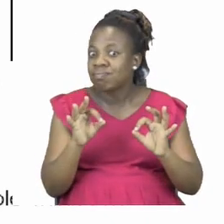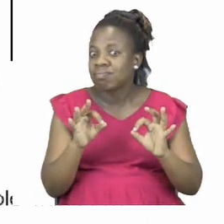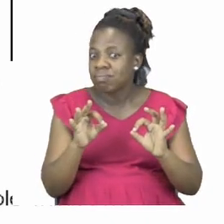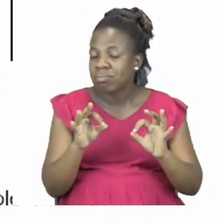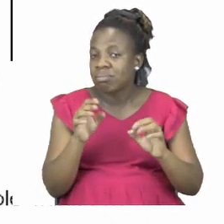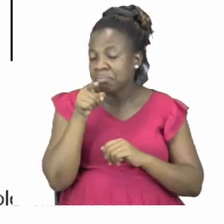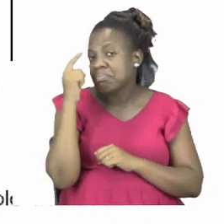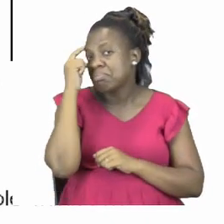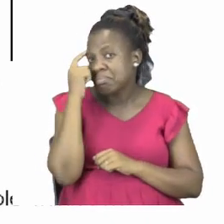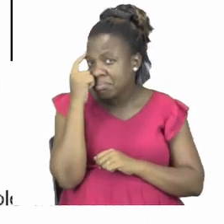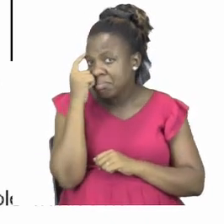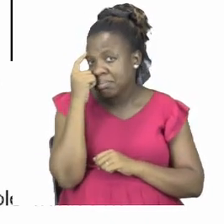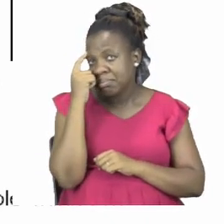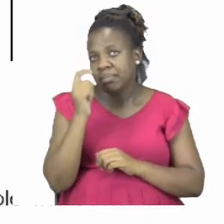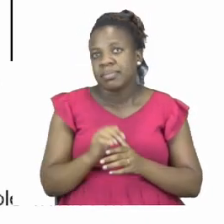think?